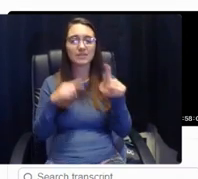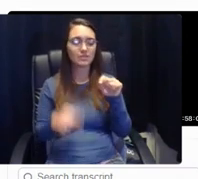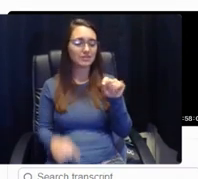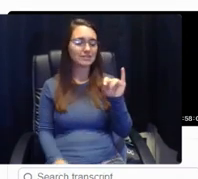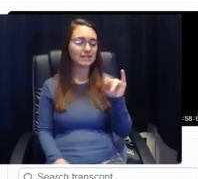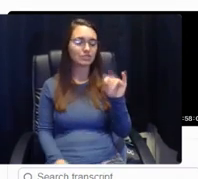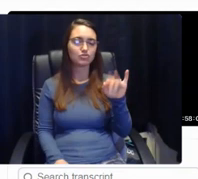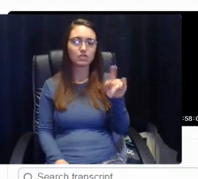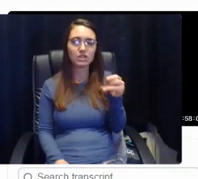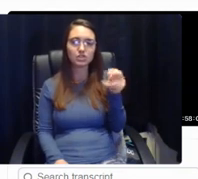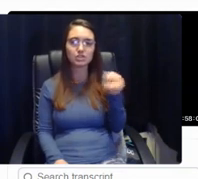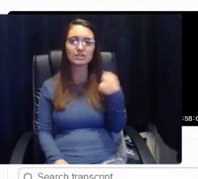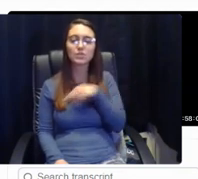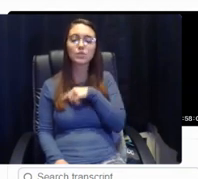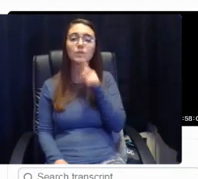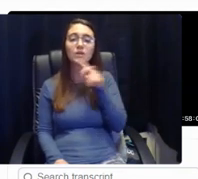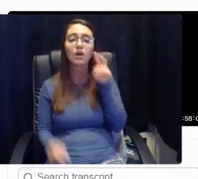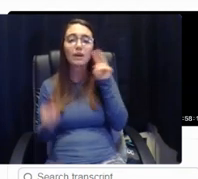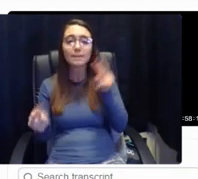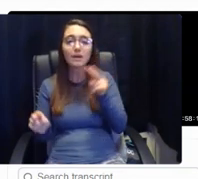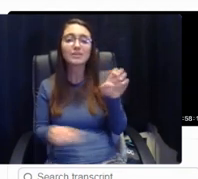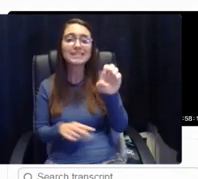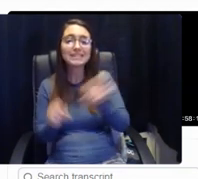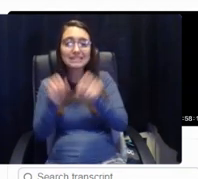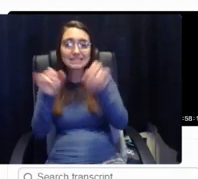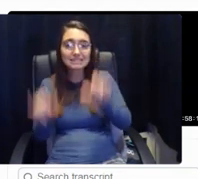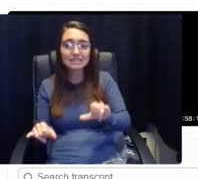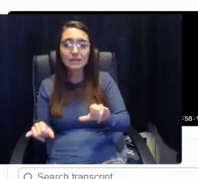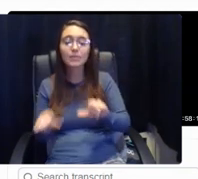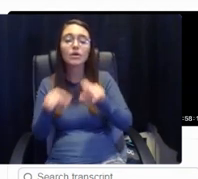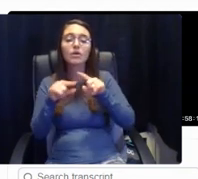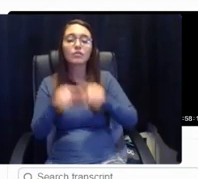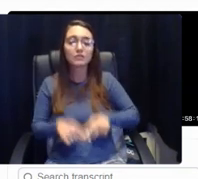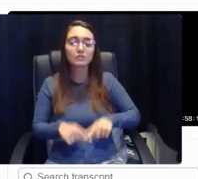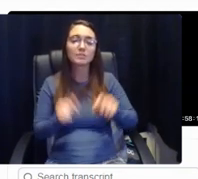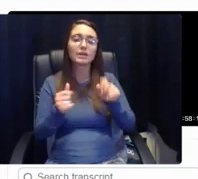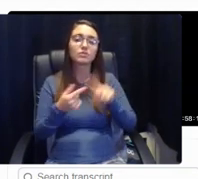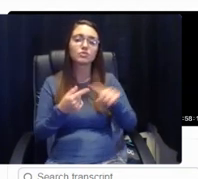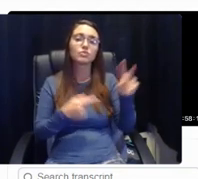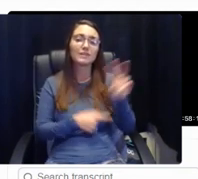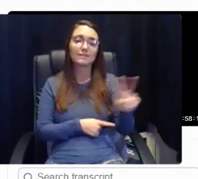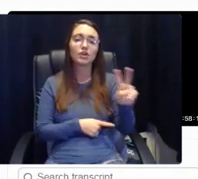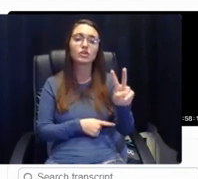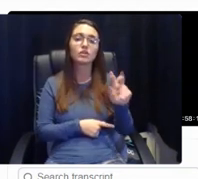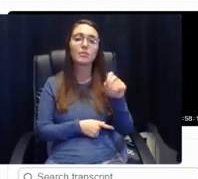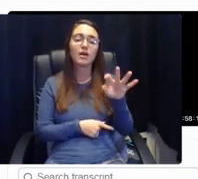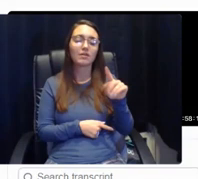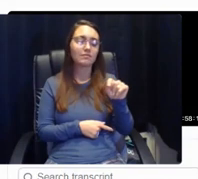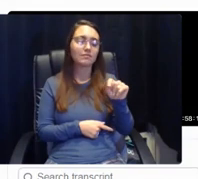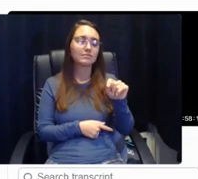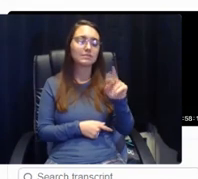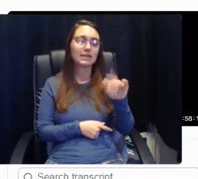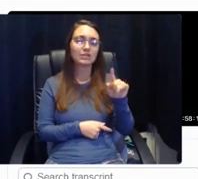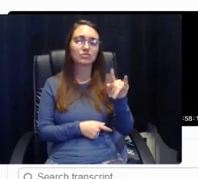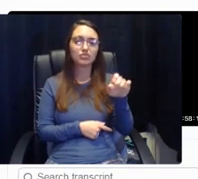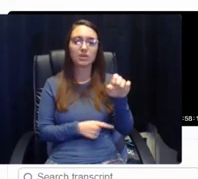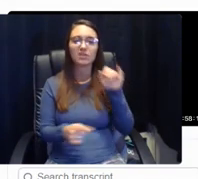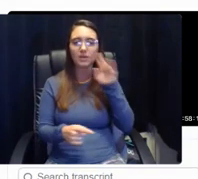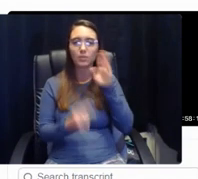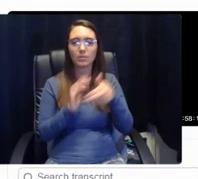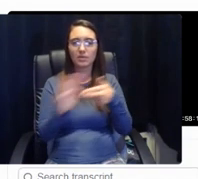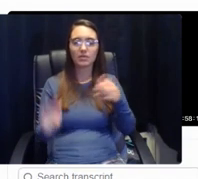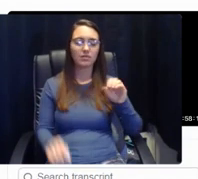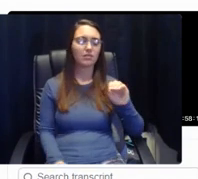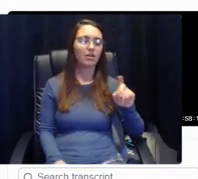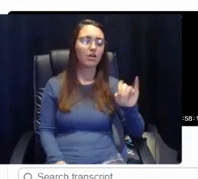are monitoring the E system with respect to the volume of titrant, that is oxidizing agent. Now let's